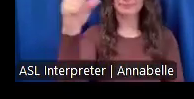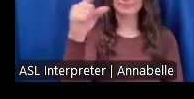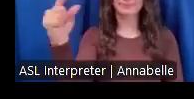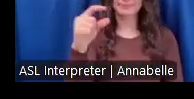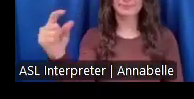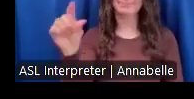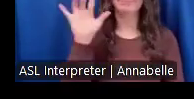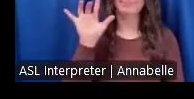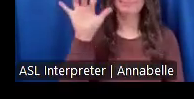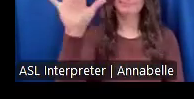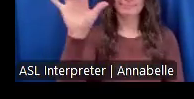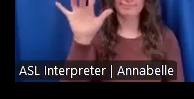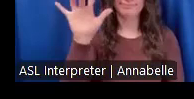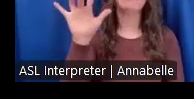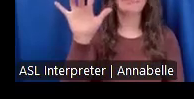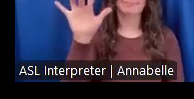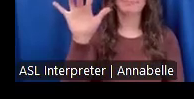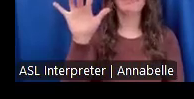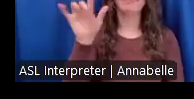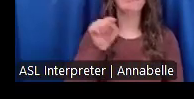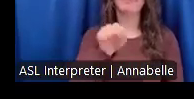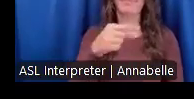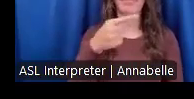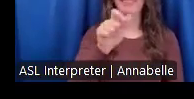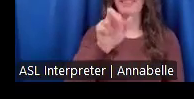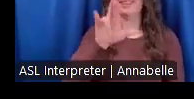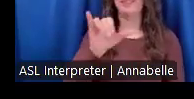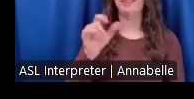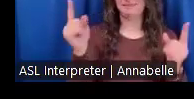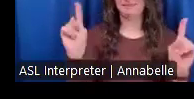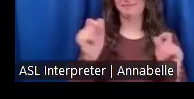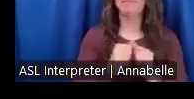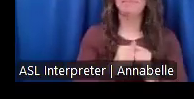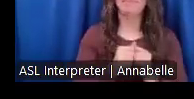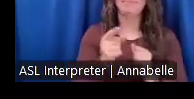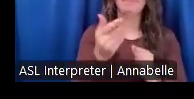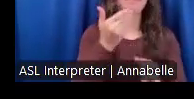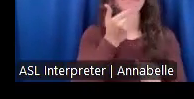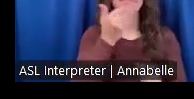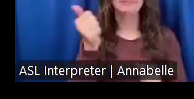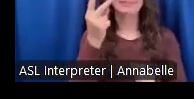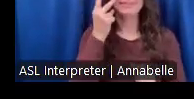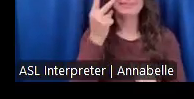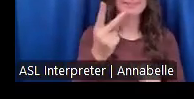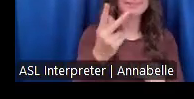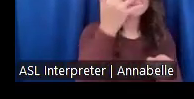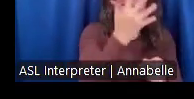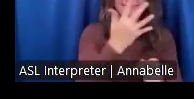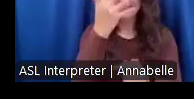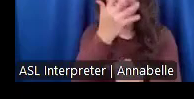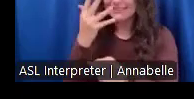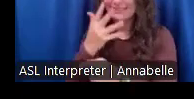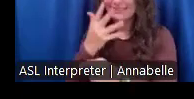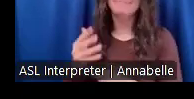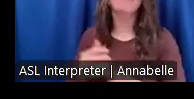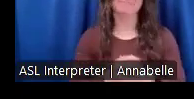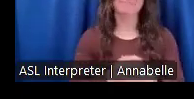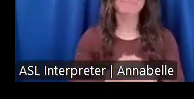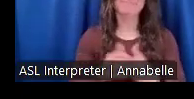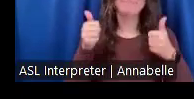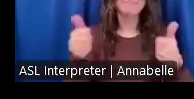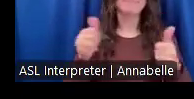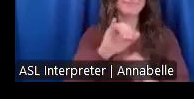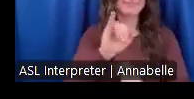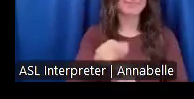you should be in gallery. And that should give you the best view of all of us. All right, Jeff,